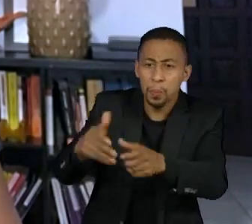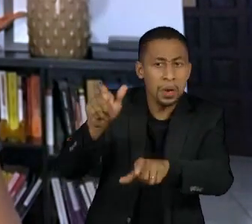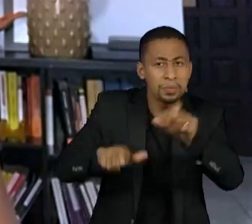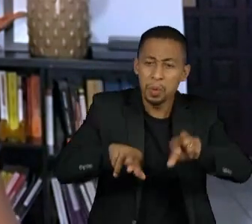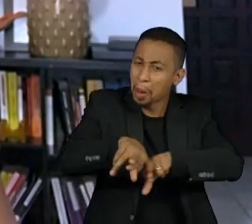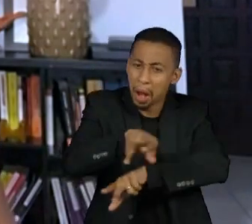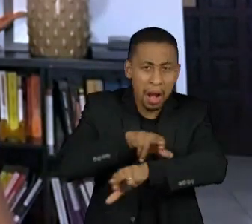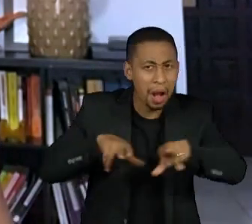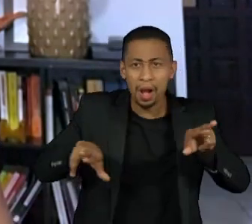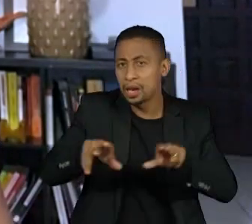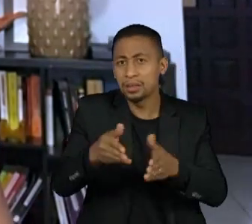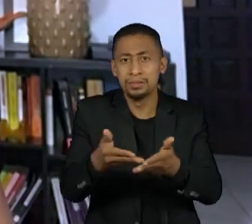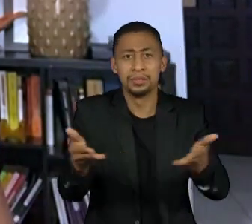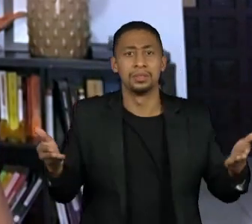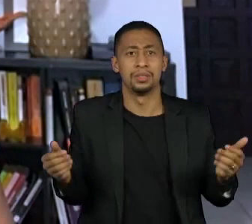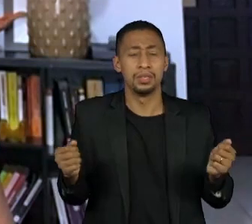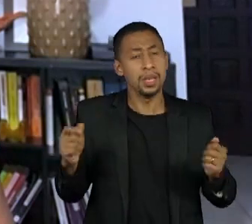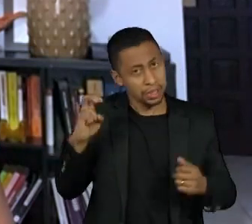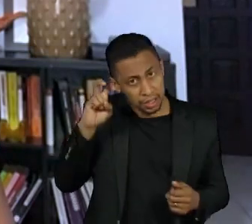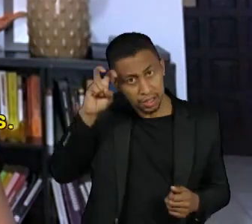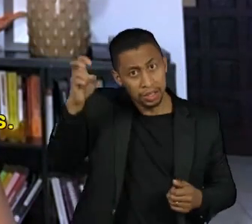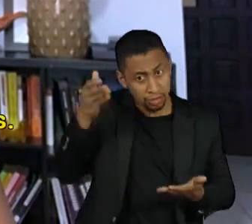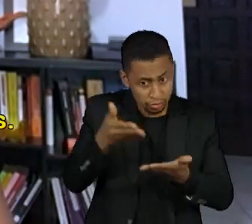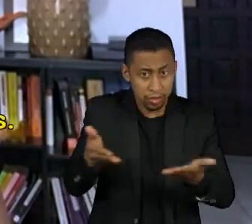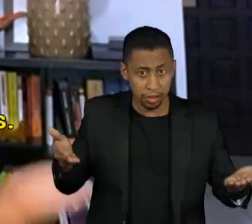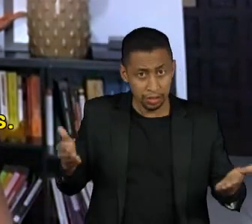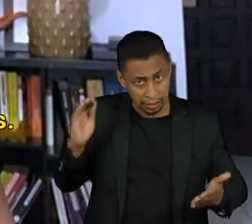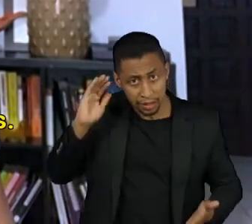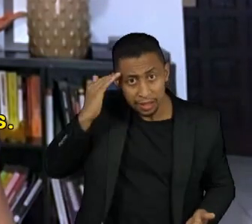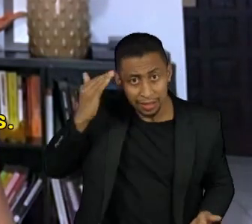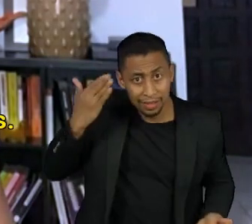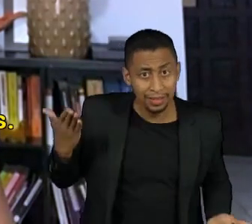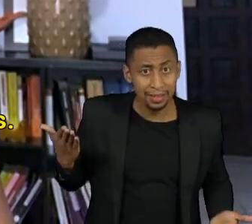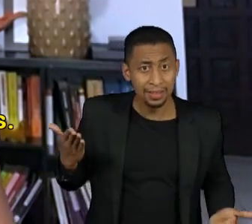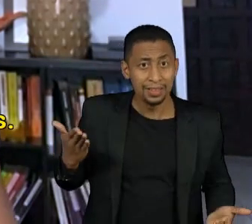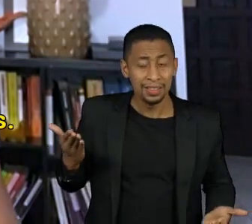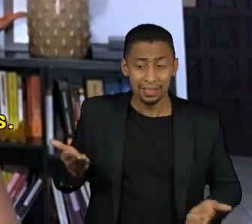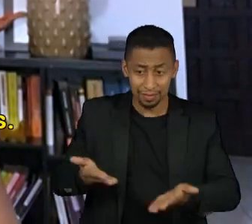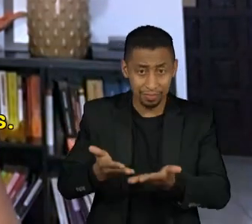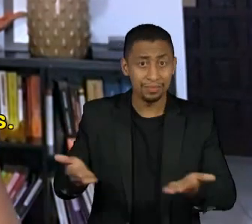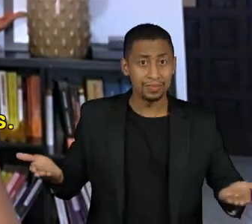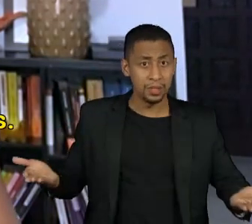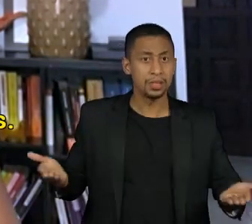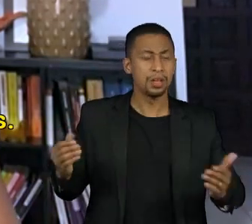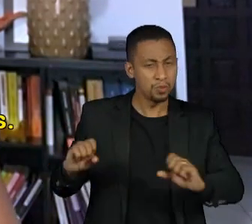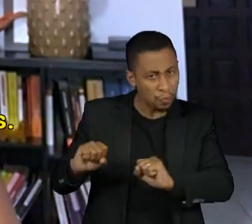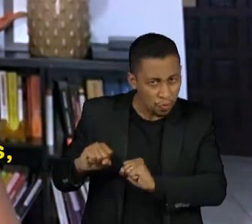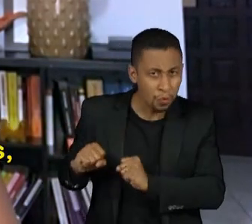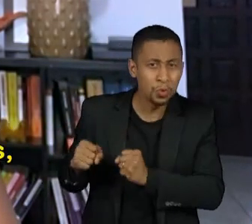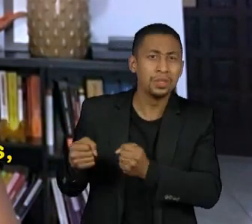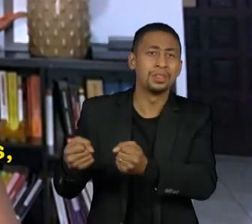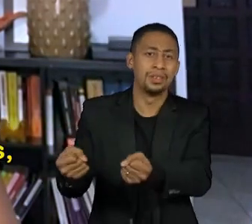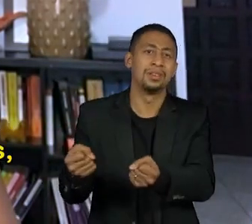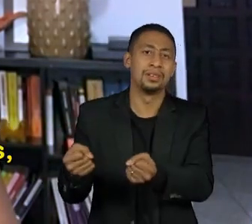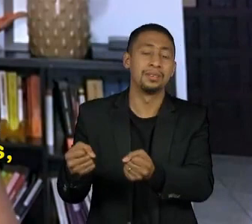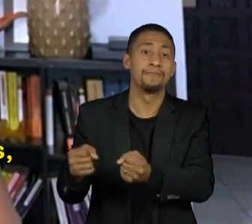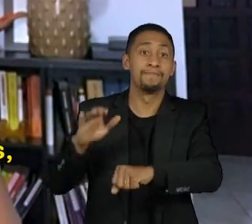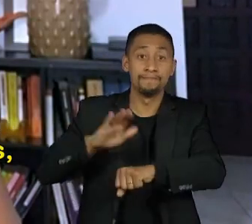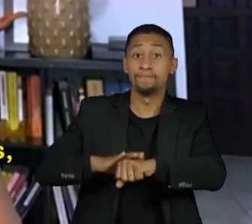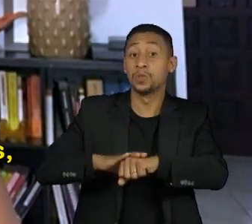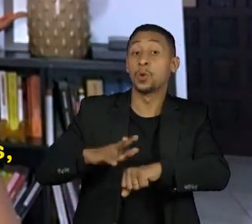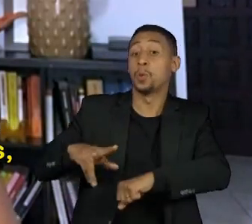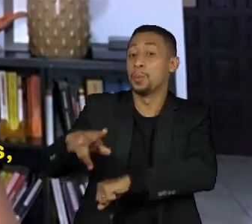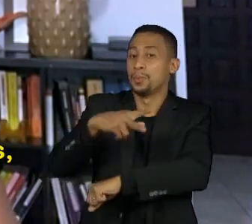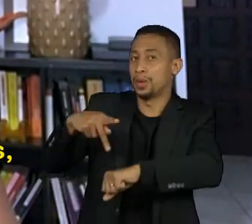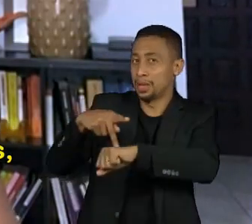are likely to be intelligent, if that makes sense, are likely to be hardworking, So if you have a country where a certain group of people don't